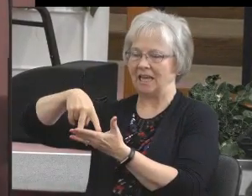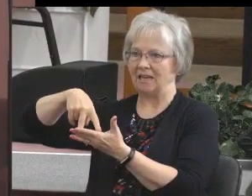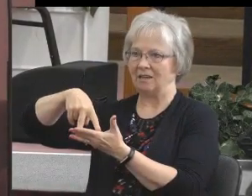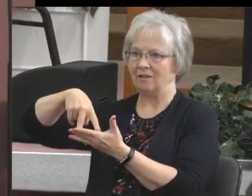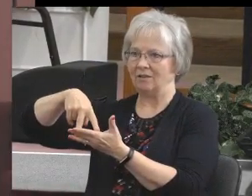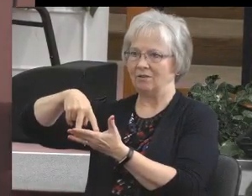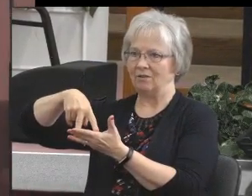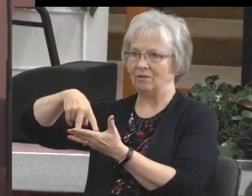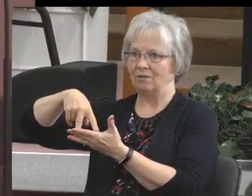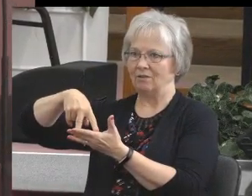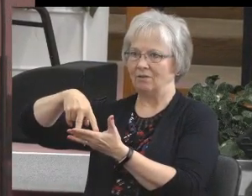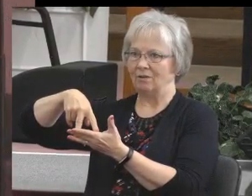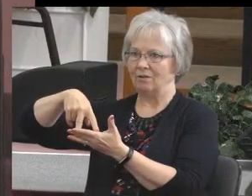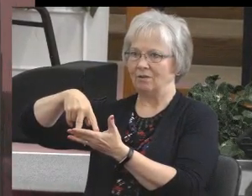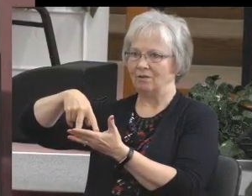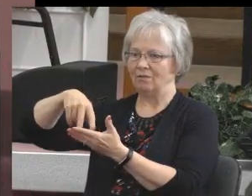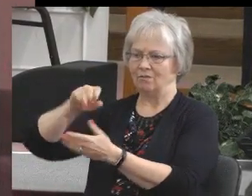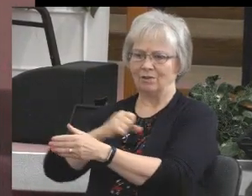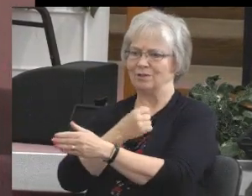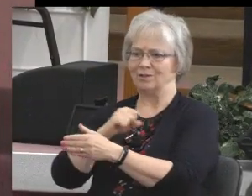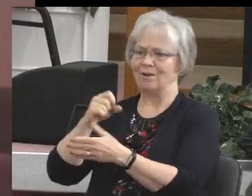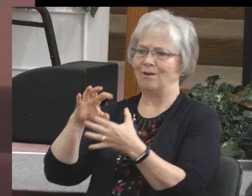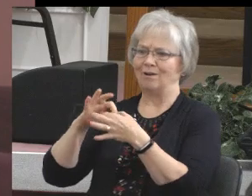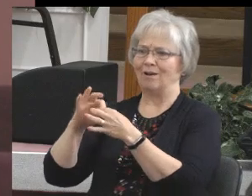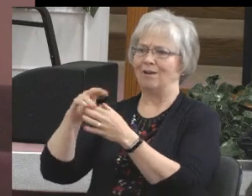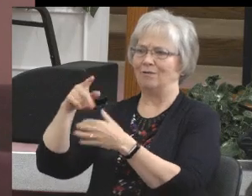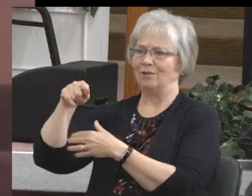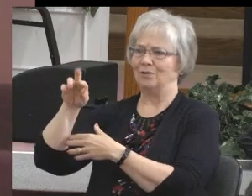anthem of Germany,